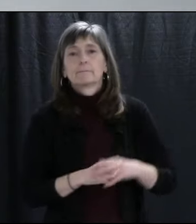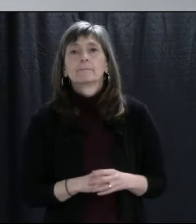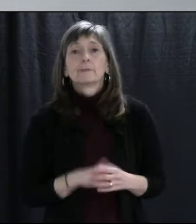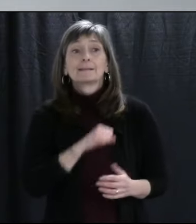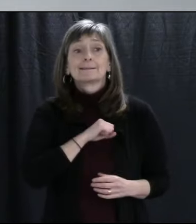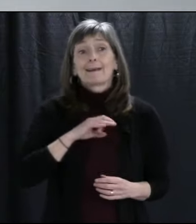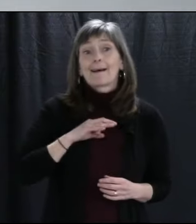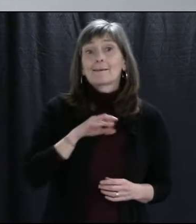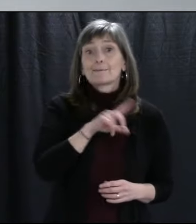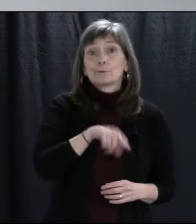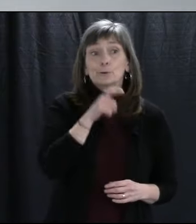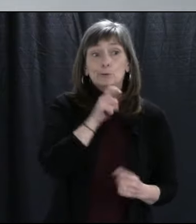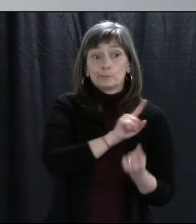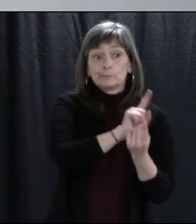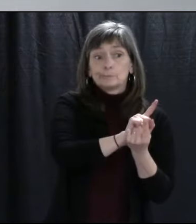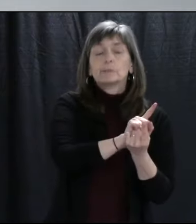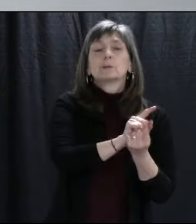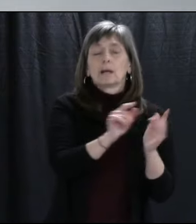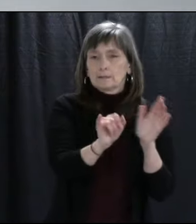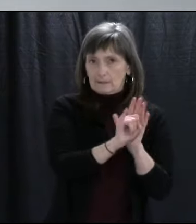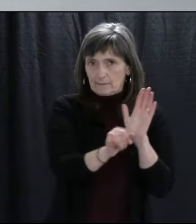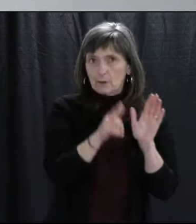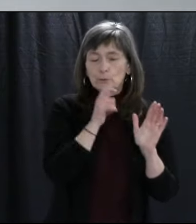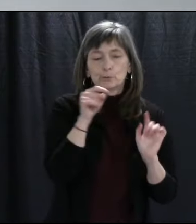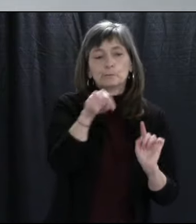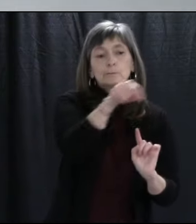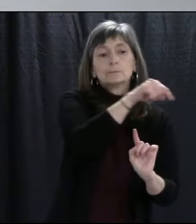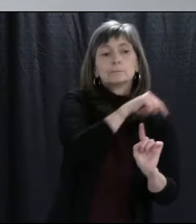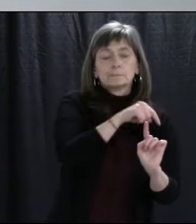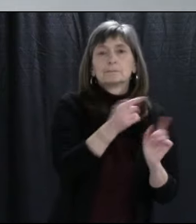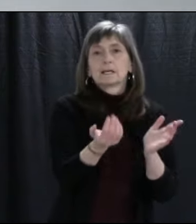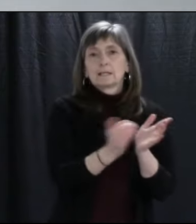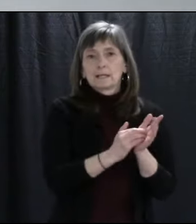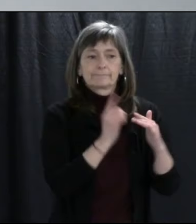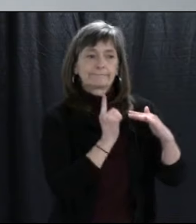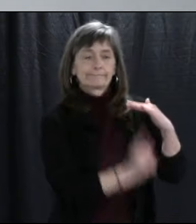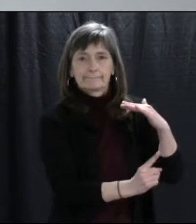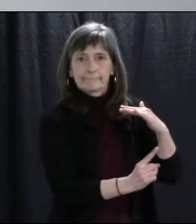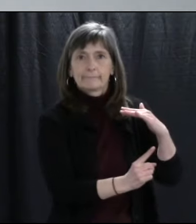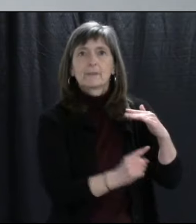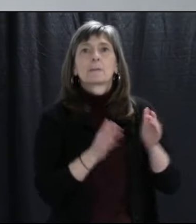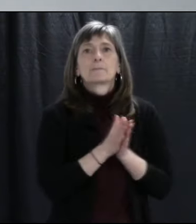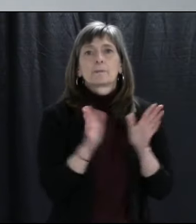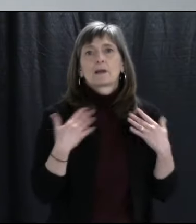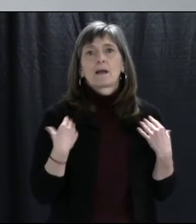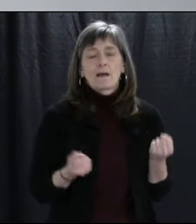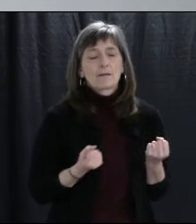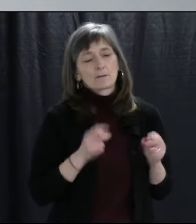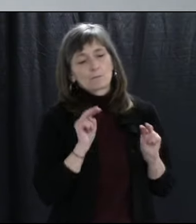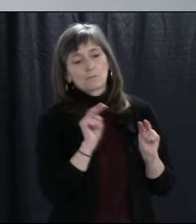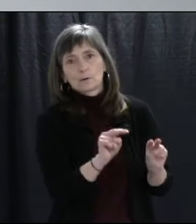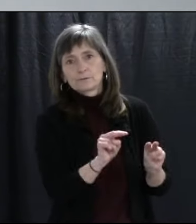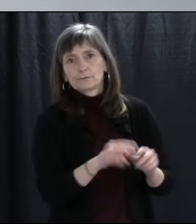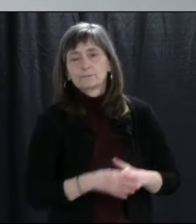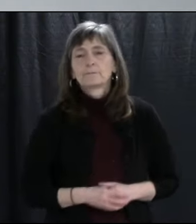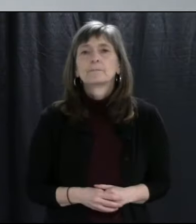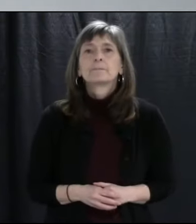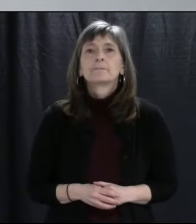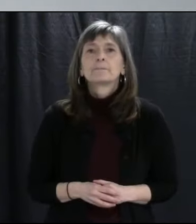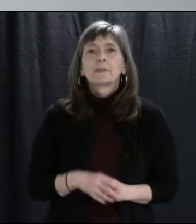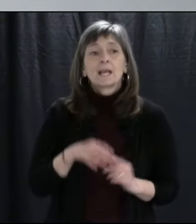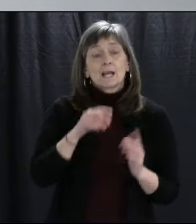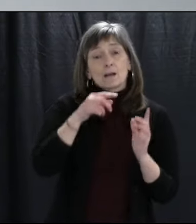case have been identified. They are currently in self-isolation and are being followed up by public health. Contact